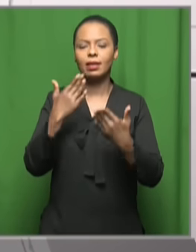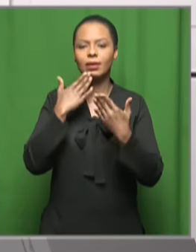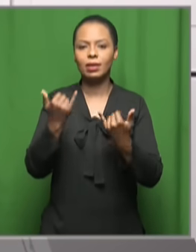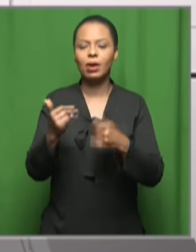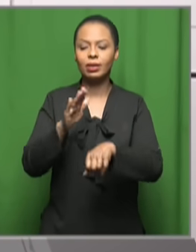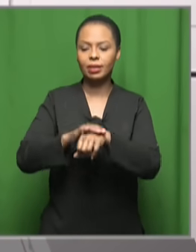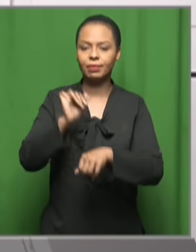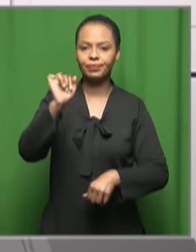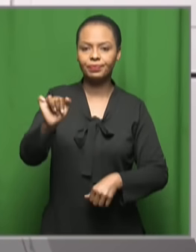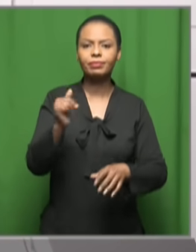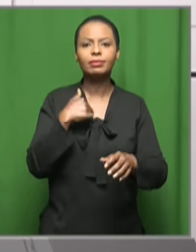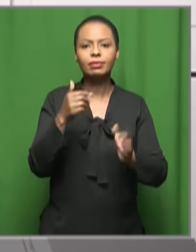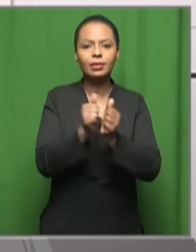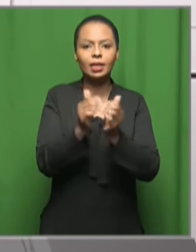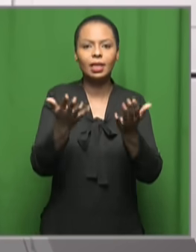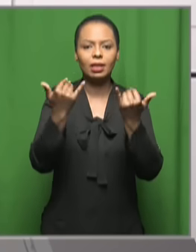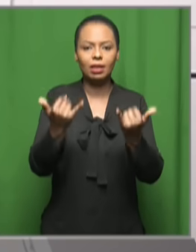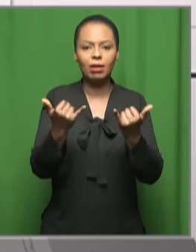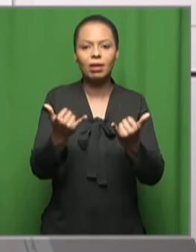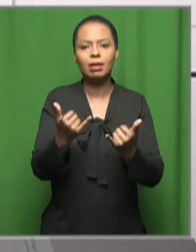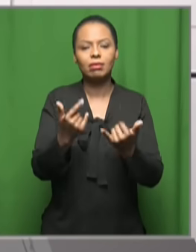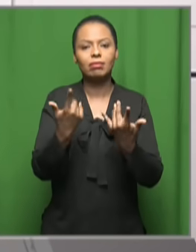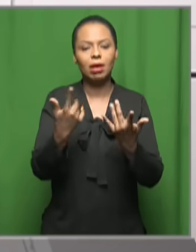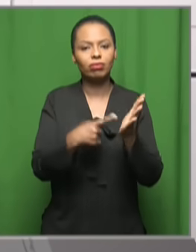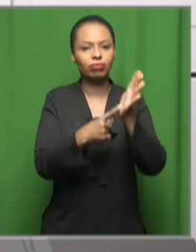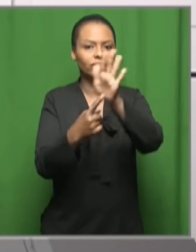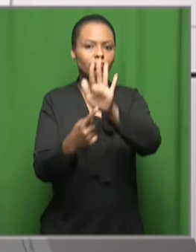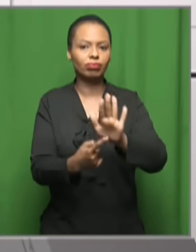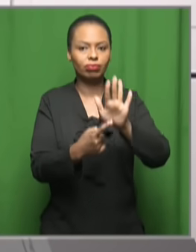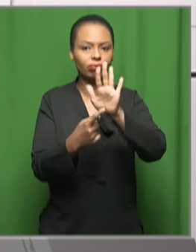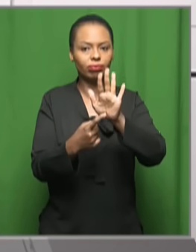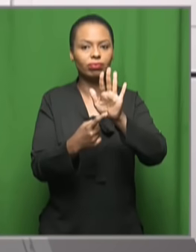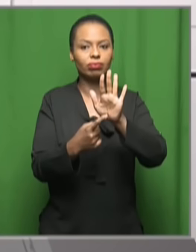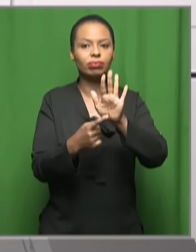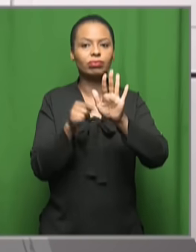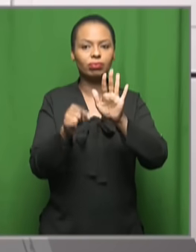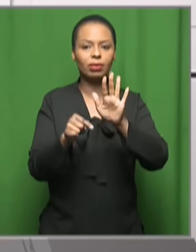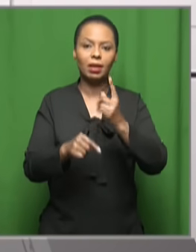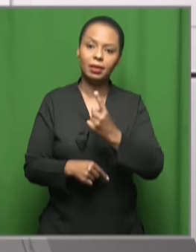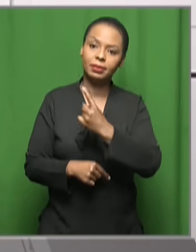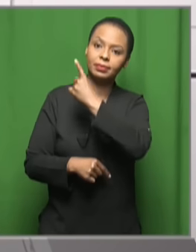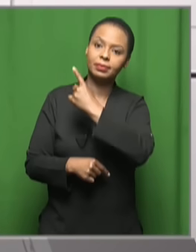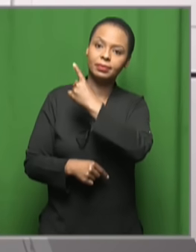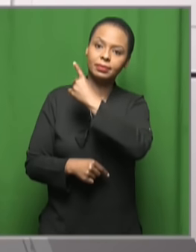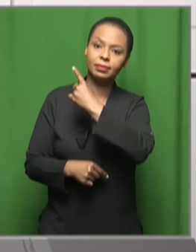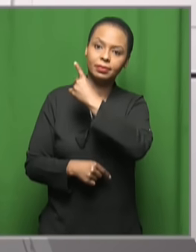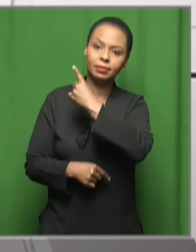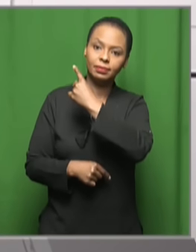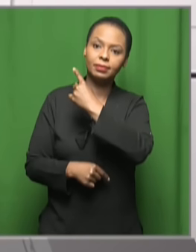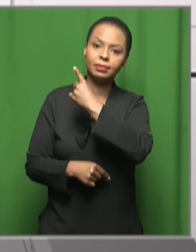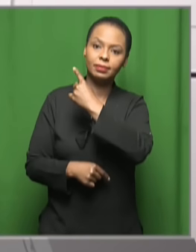want to start, in fact, as we look at those visuals for our viewers, with some of the key priorities for